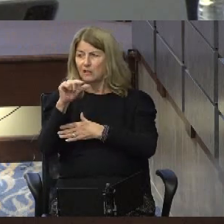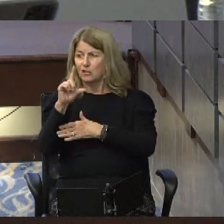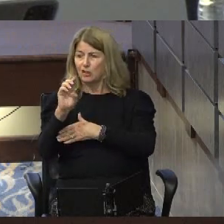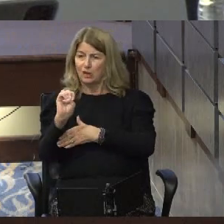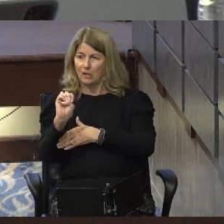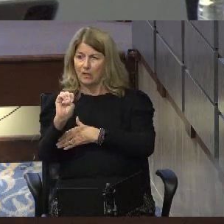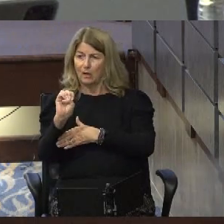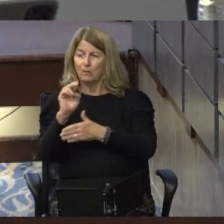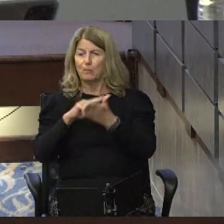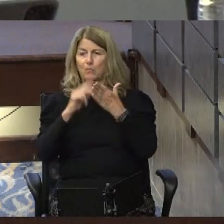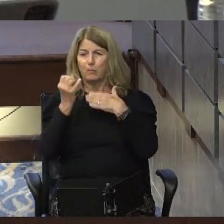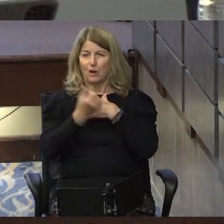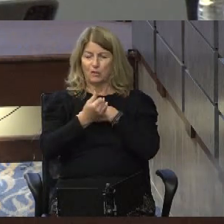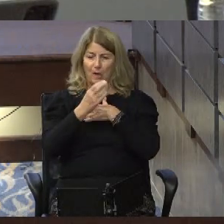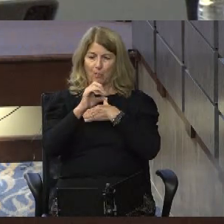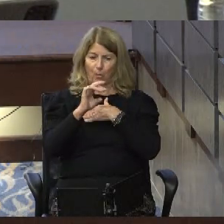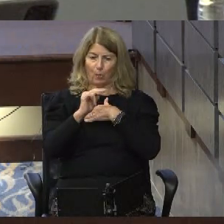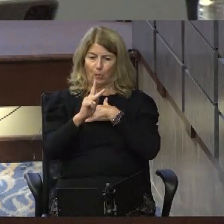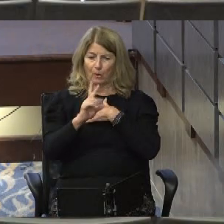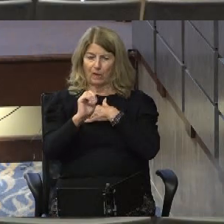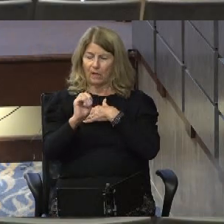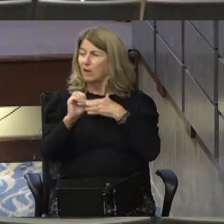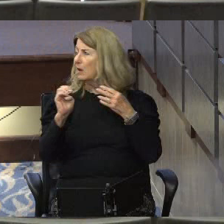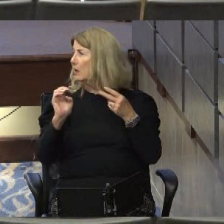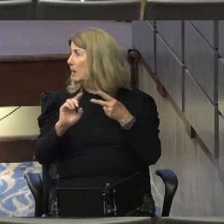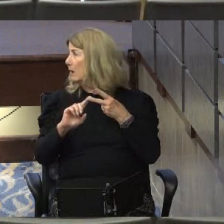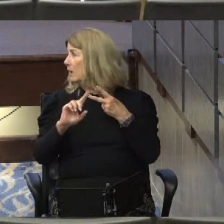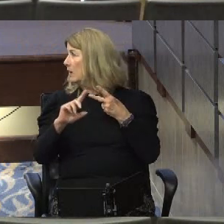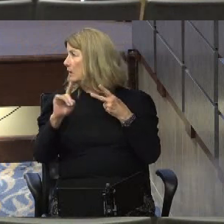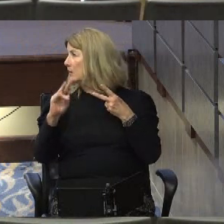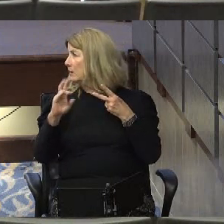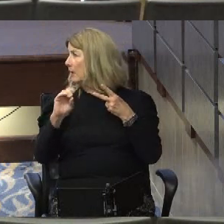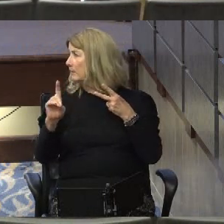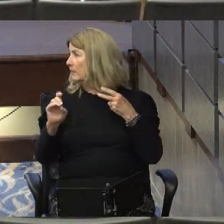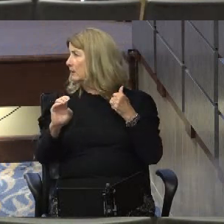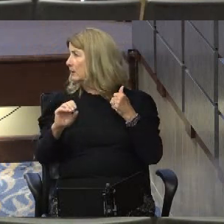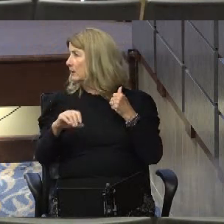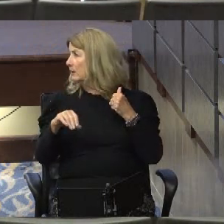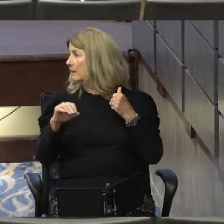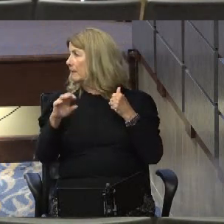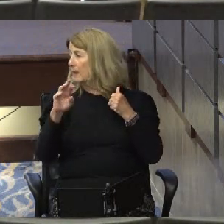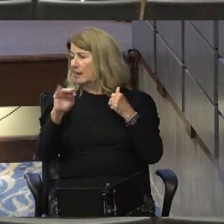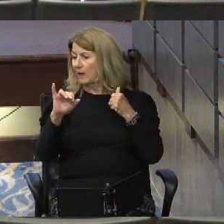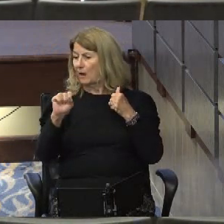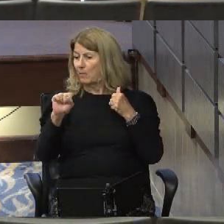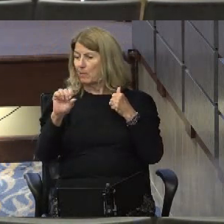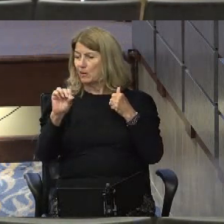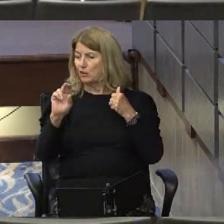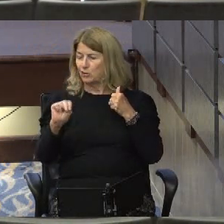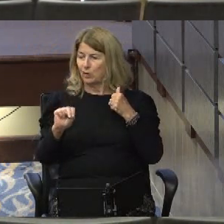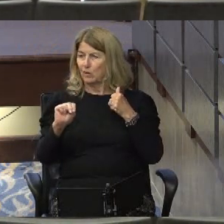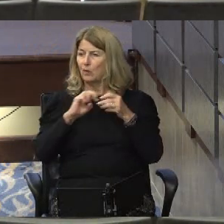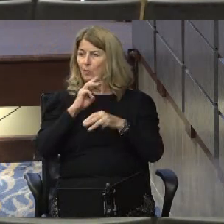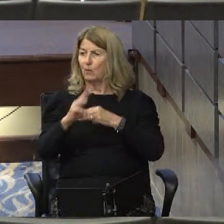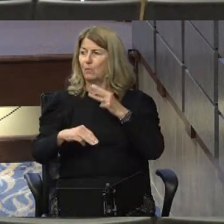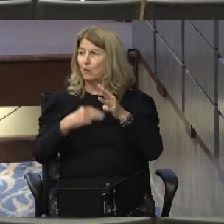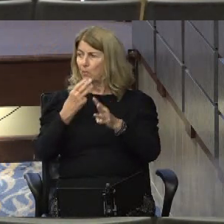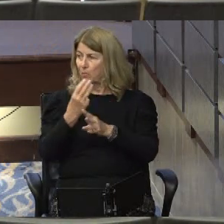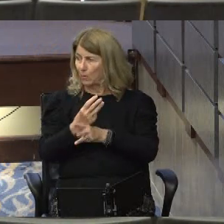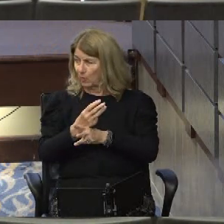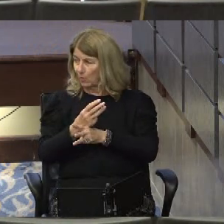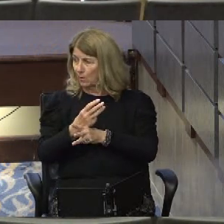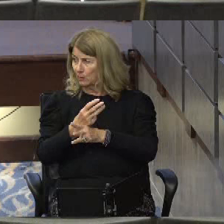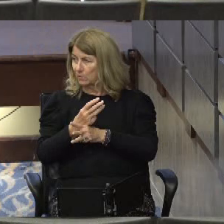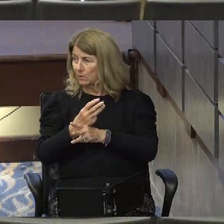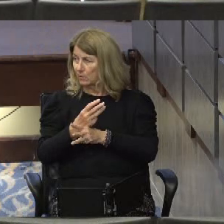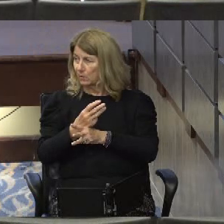Galen and John Calloway, who's the Executive Director of Mission World Mission Waco, Inc., and with a pretty innovative, oh,